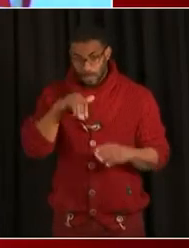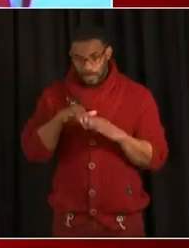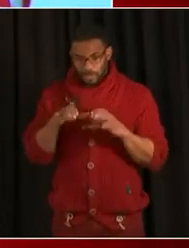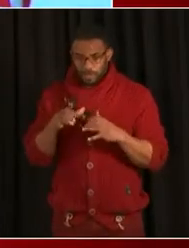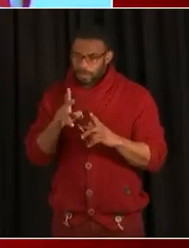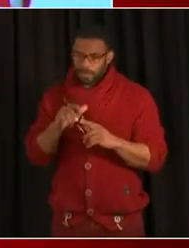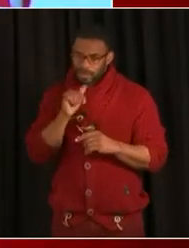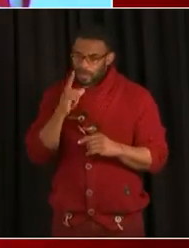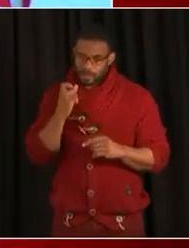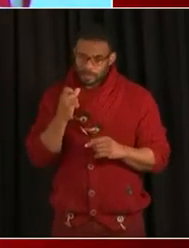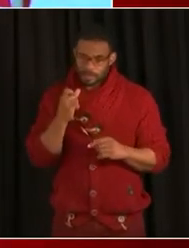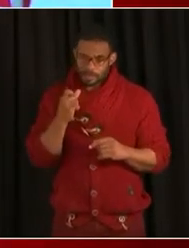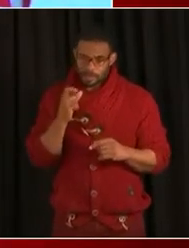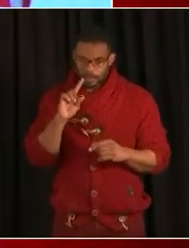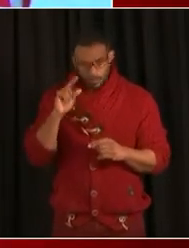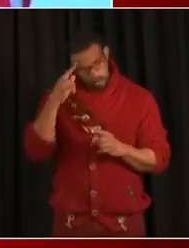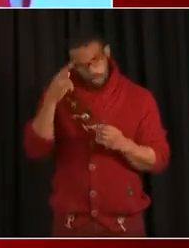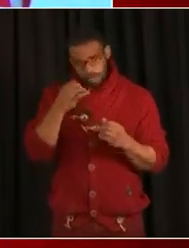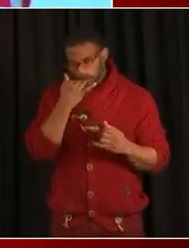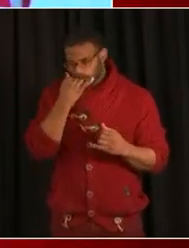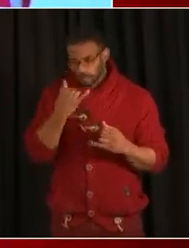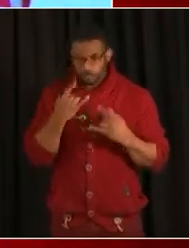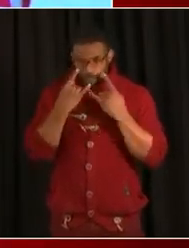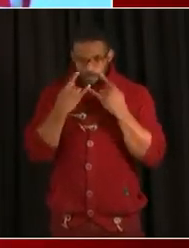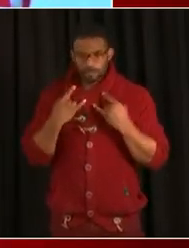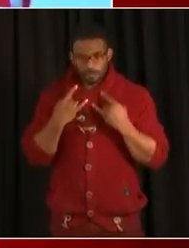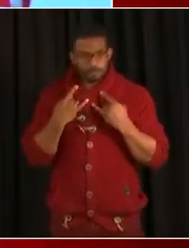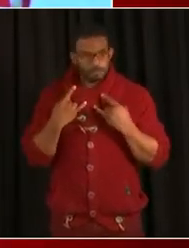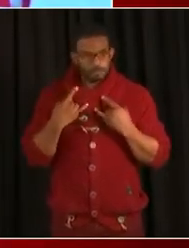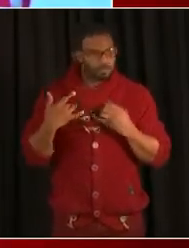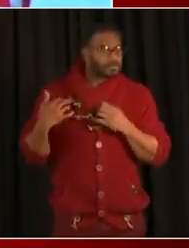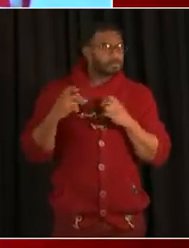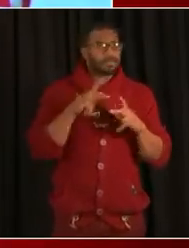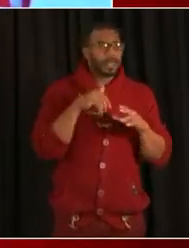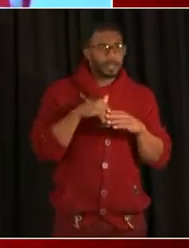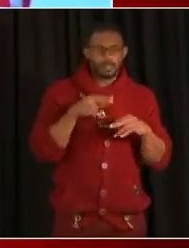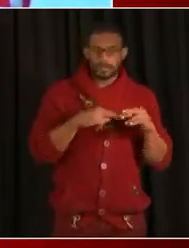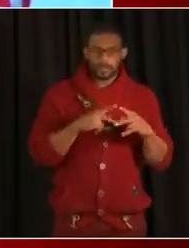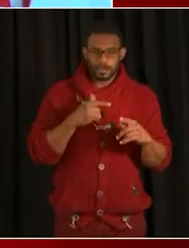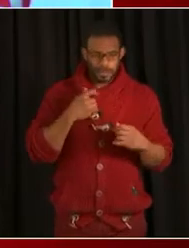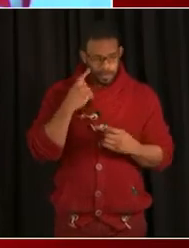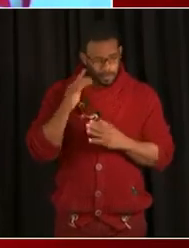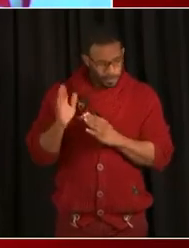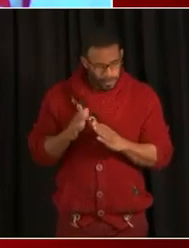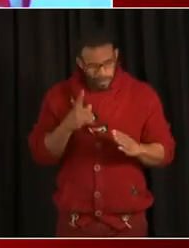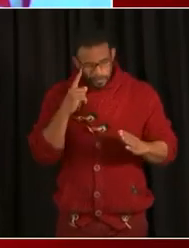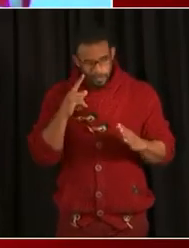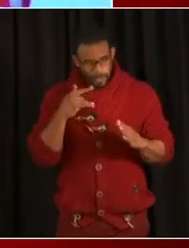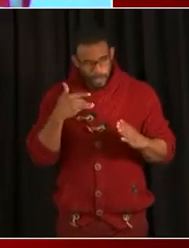being in a group. People are not just going to flip a switch, take their masks off, and run back into venues. And we have to be